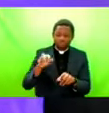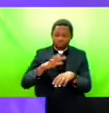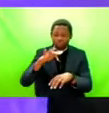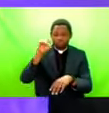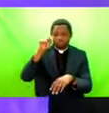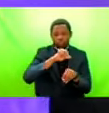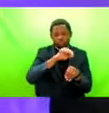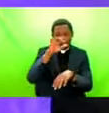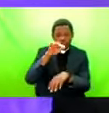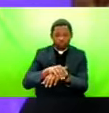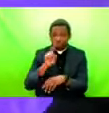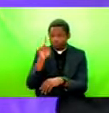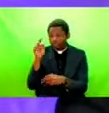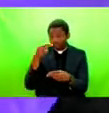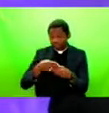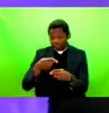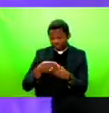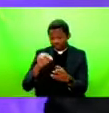One name.